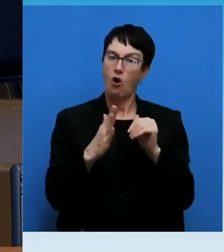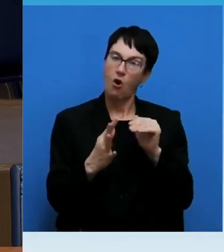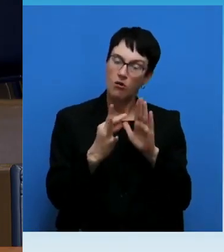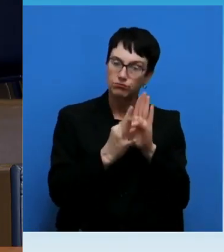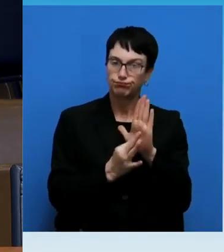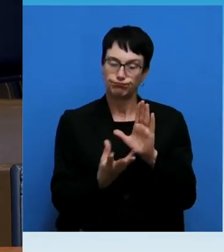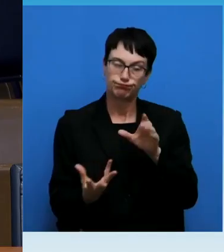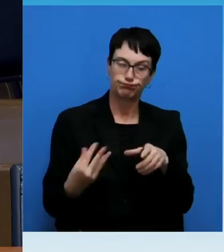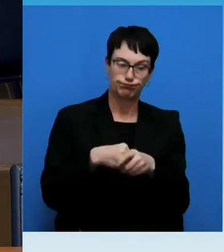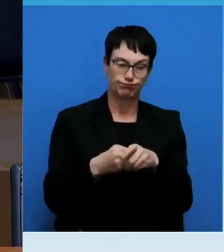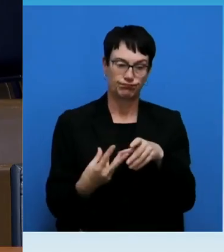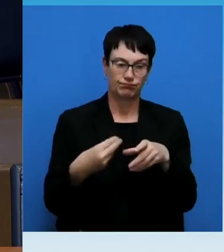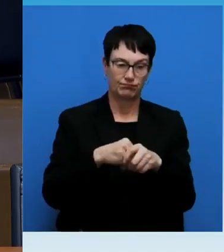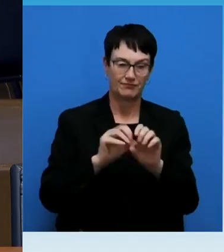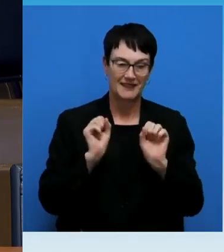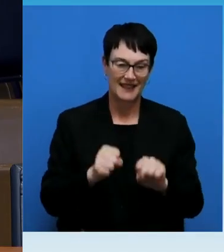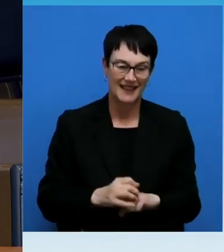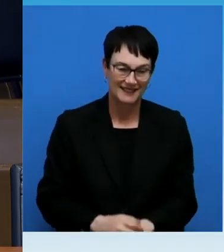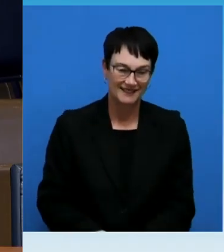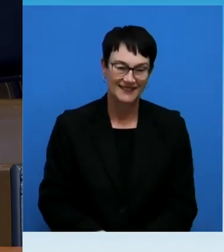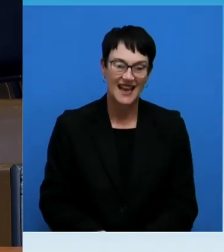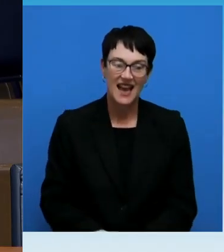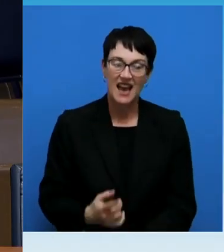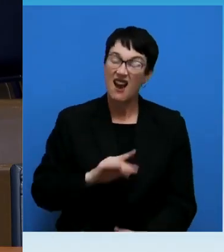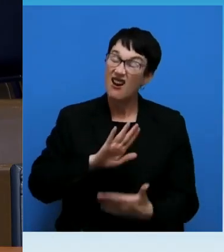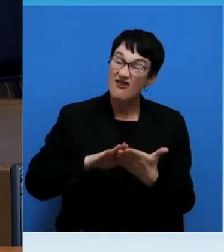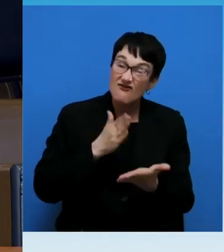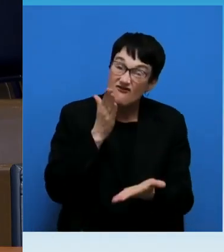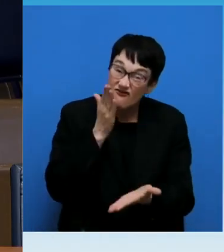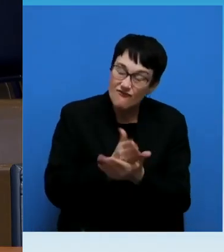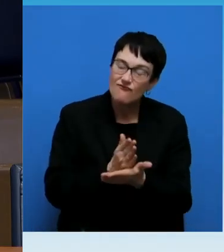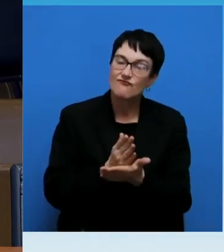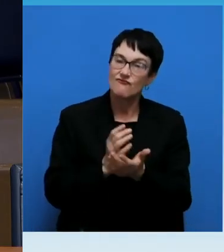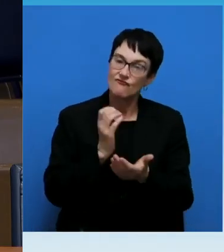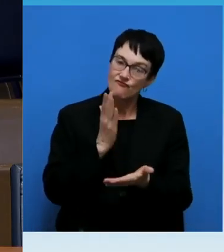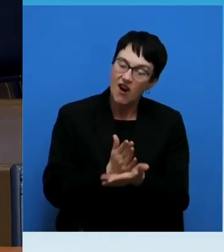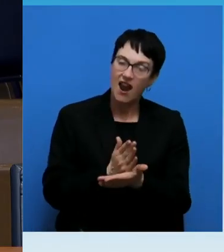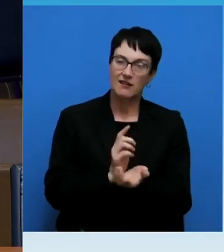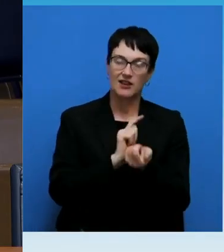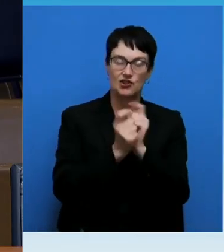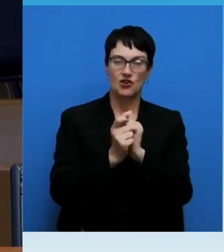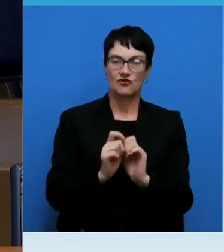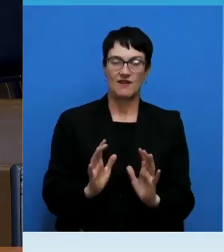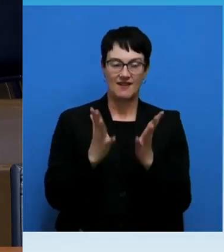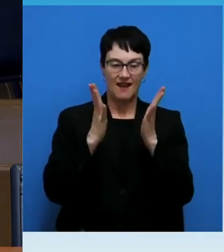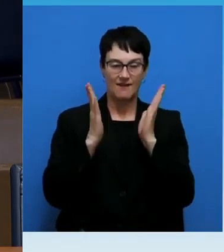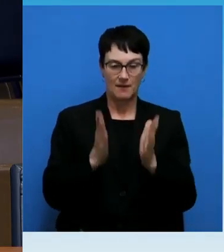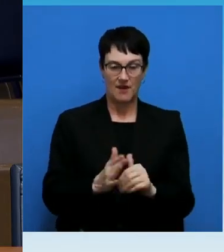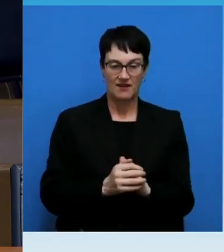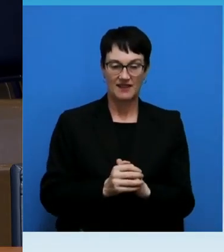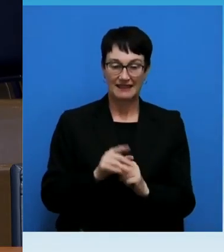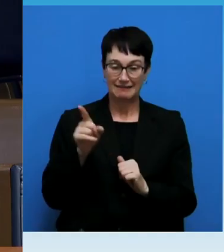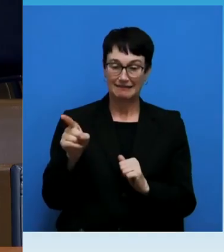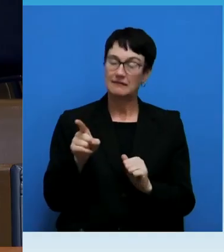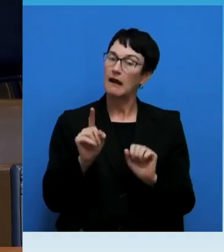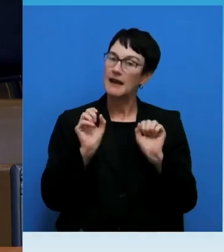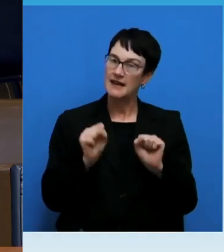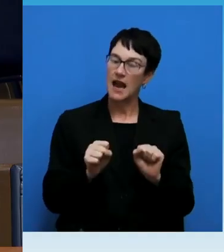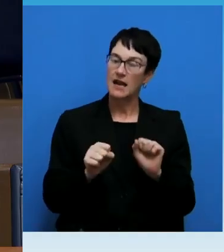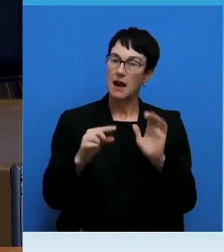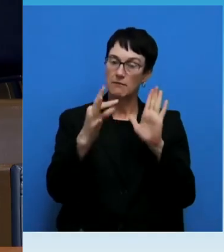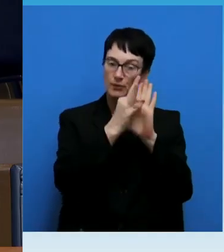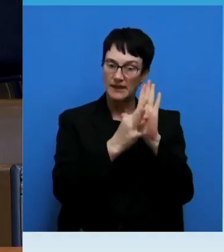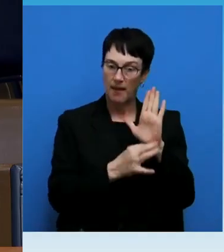the principles of dignity, equality, and non-discrimination enshrined in the United Nations Charter and